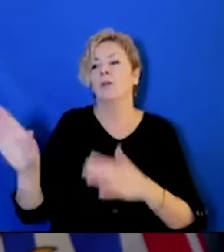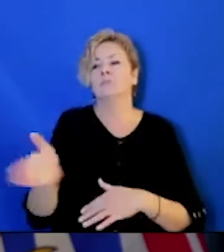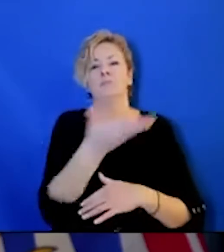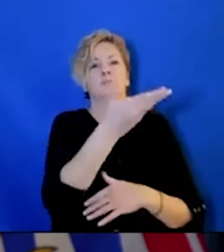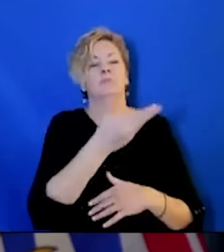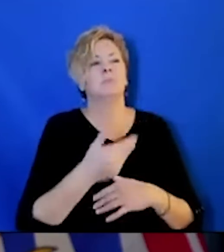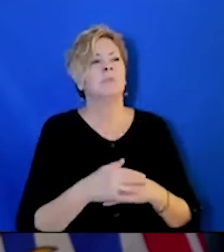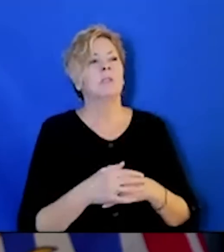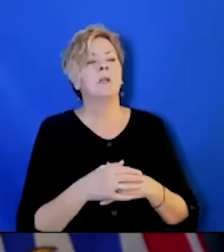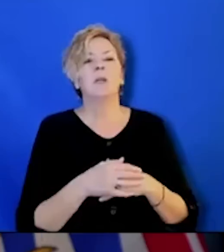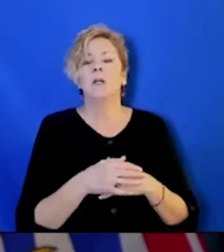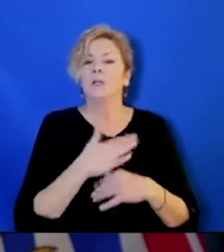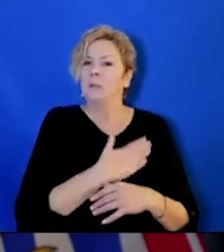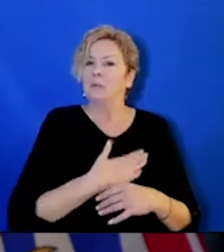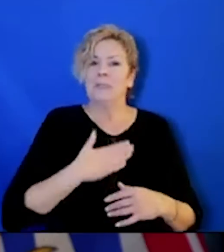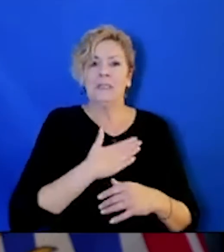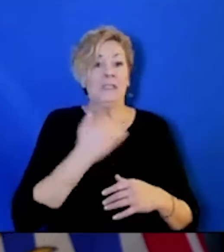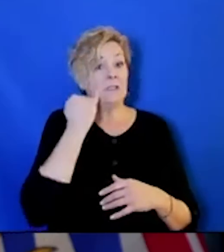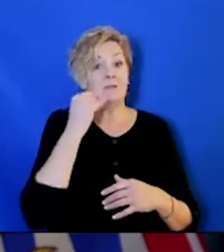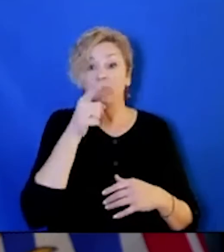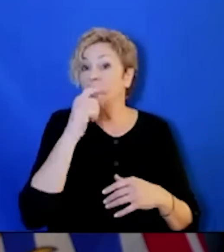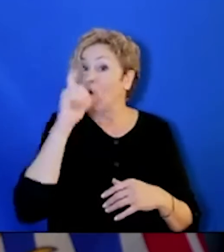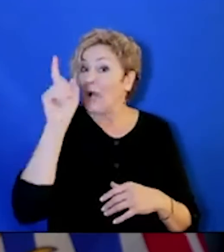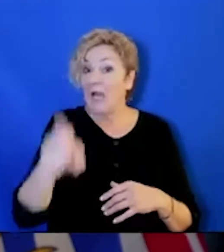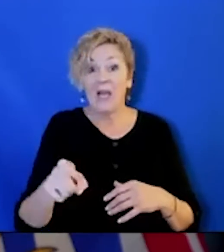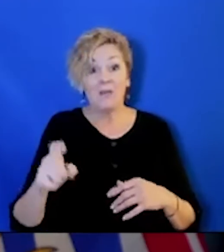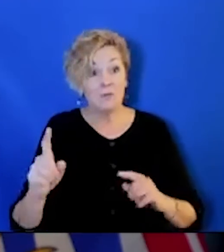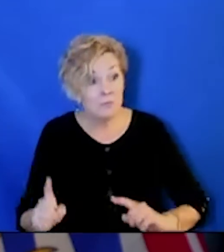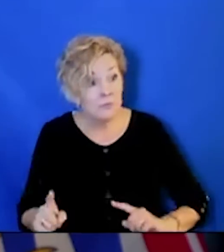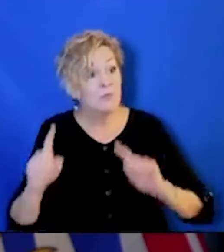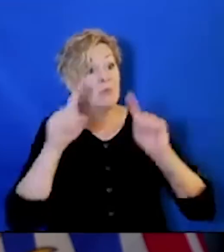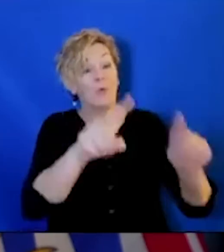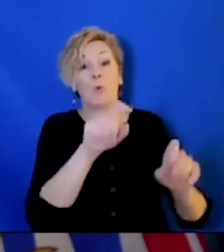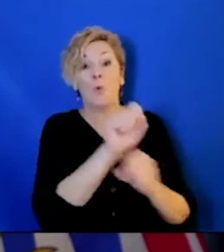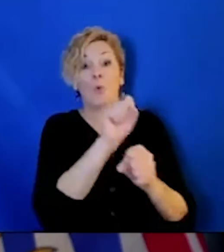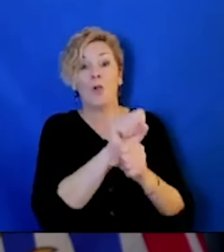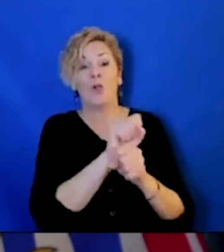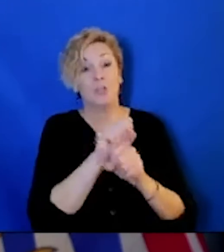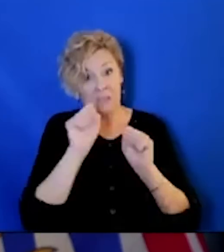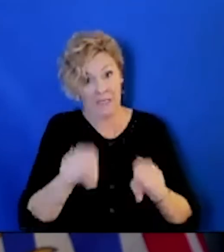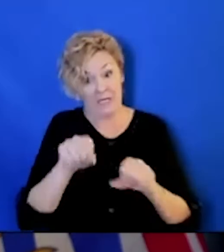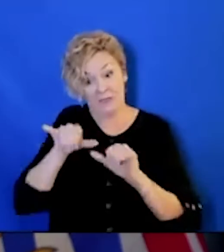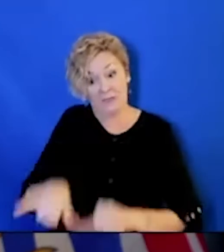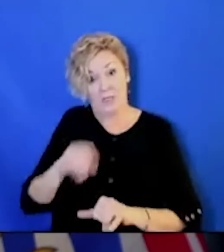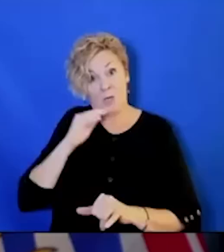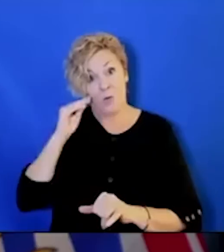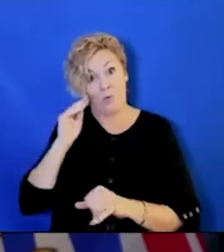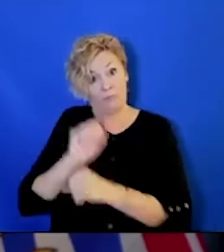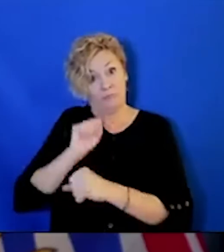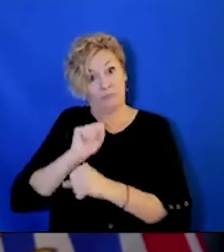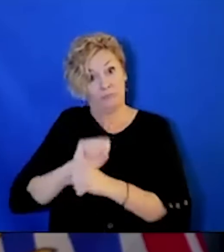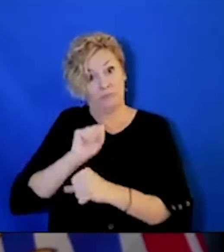going into work when we can, when we are healthy. So we can do this through an app, through online protocols, but we need to remind